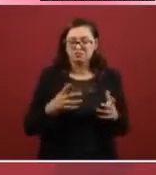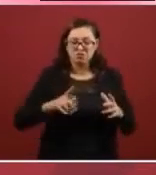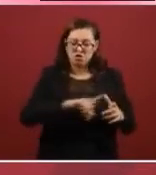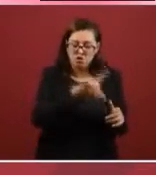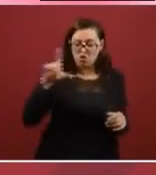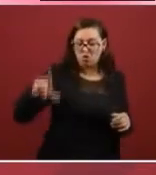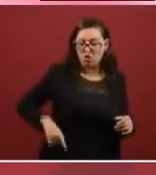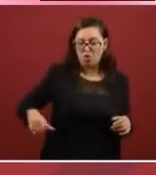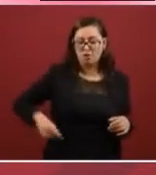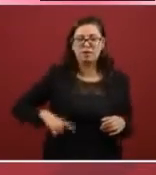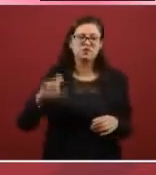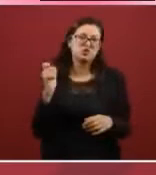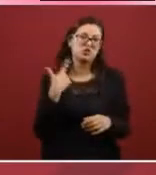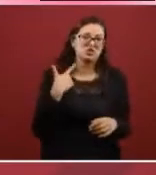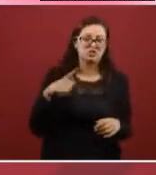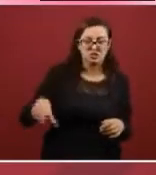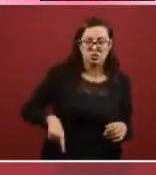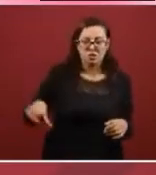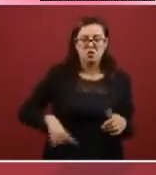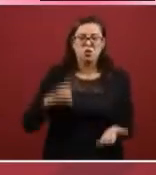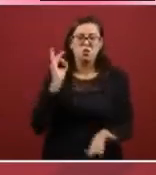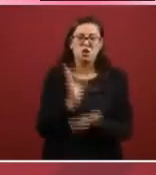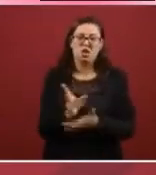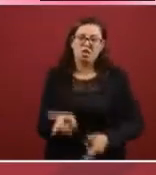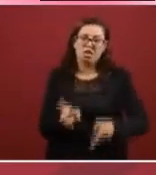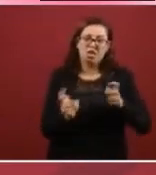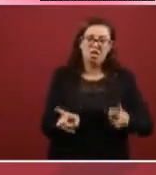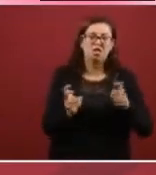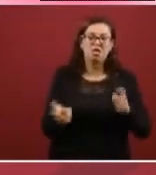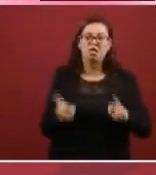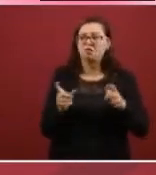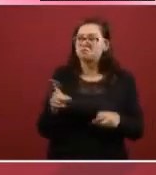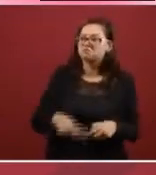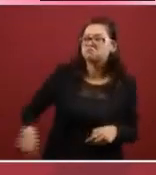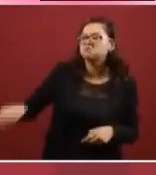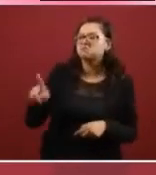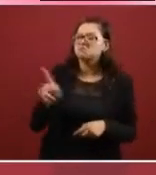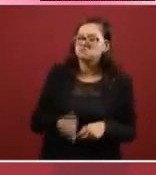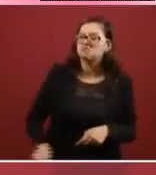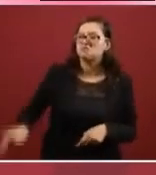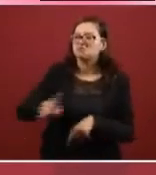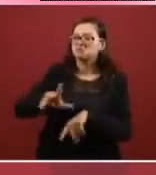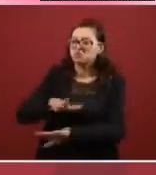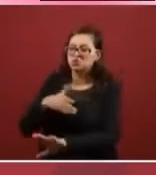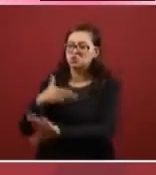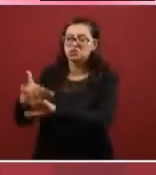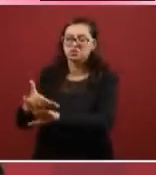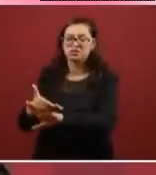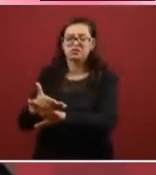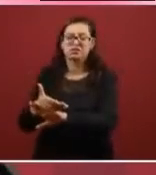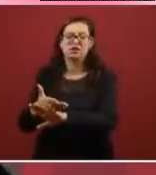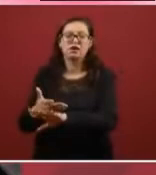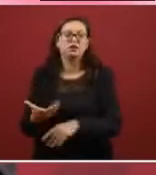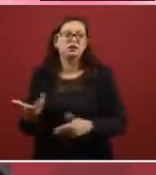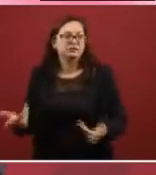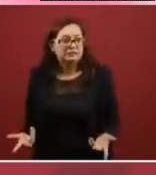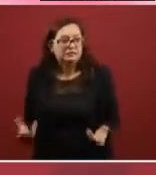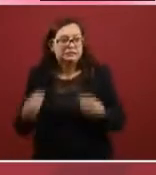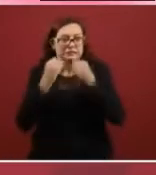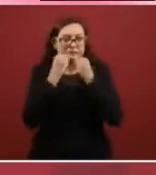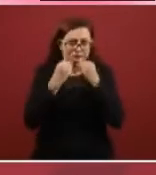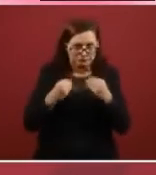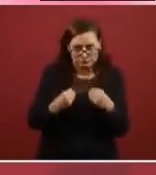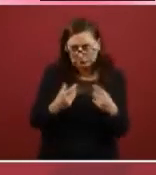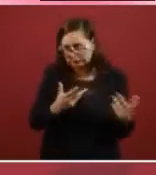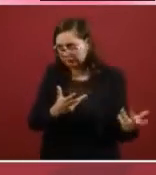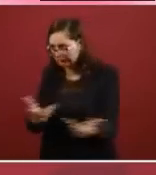anti-popular politics of looting. Se fueron a buscarse la vida, so they Unidos. Went to